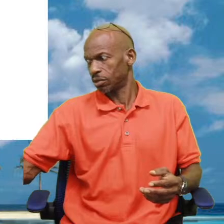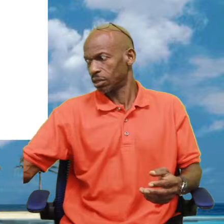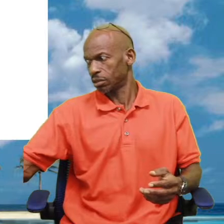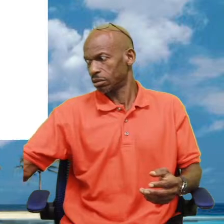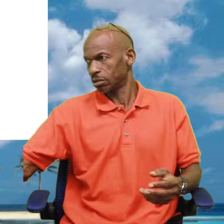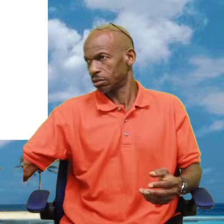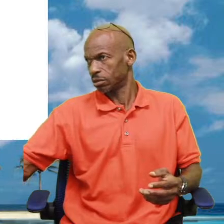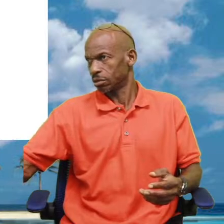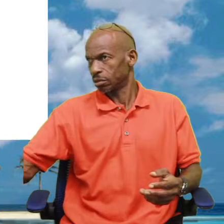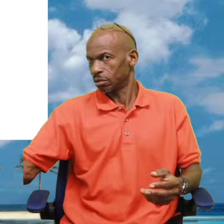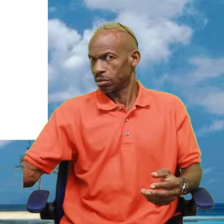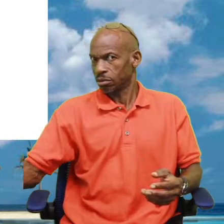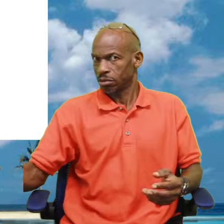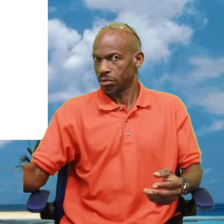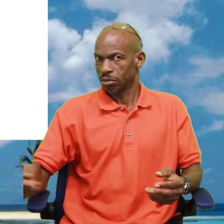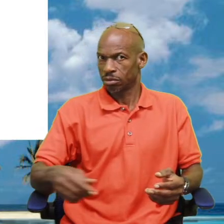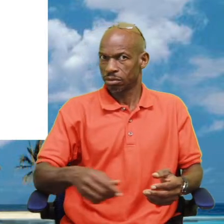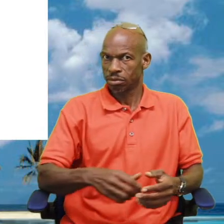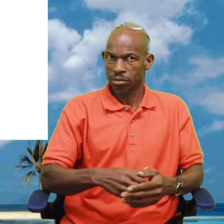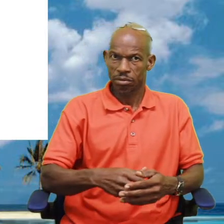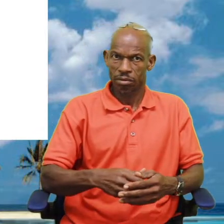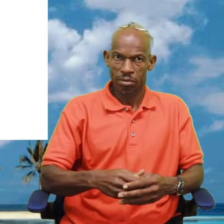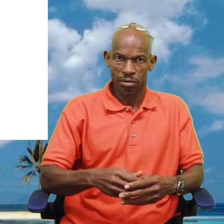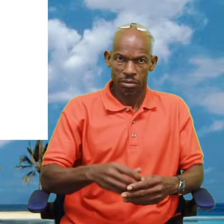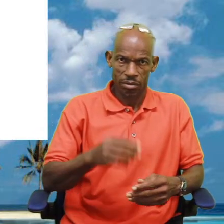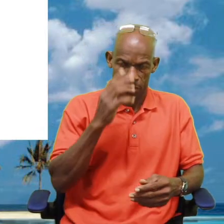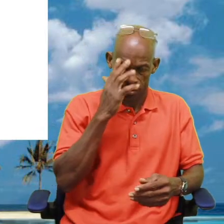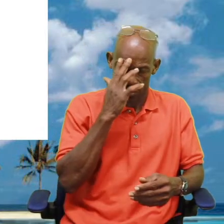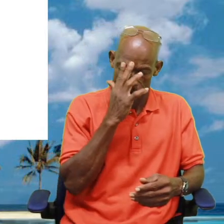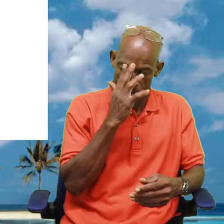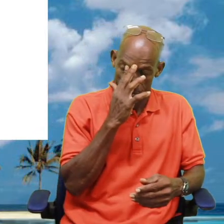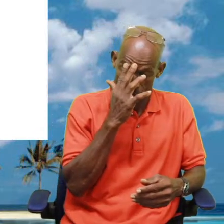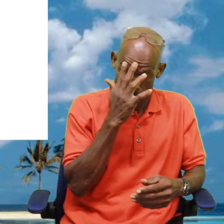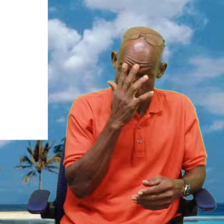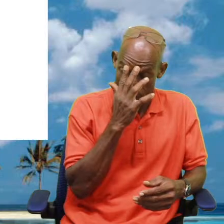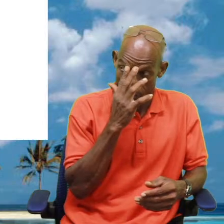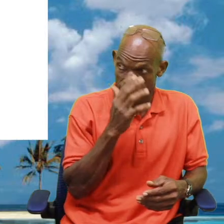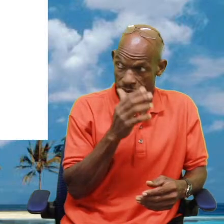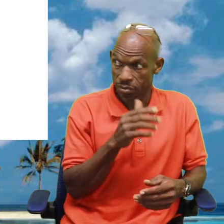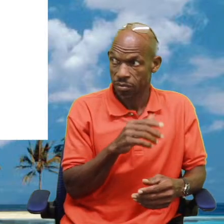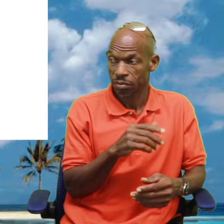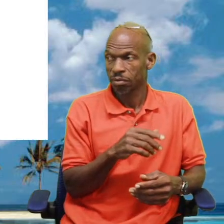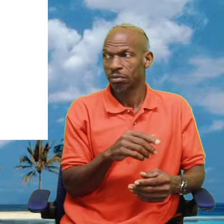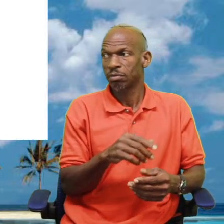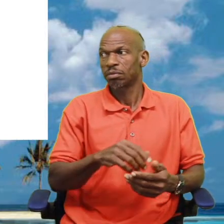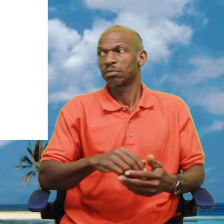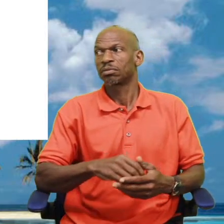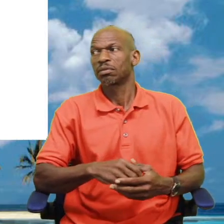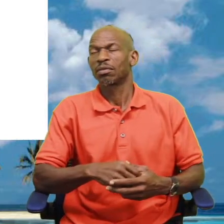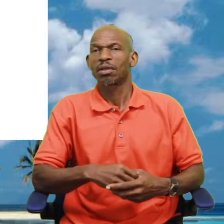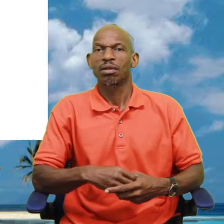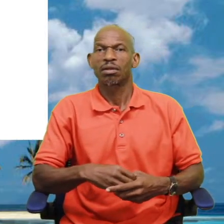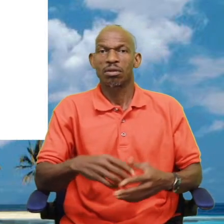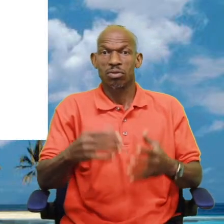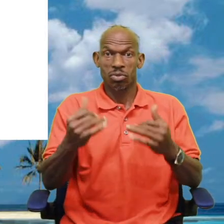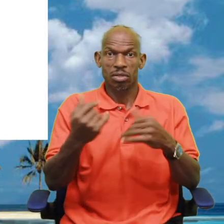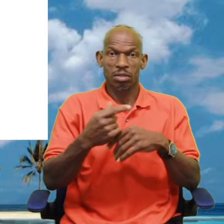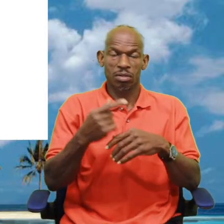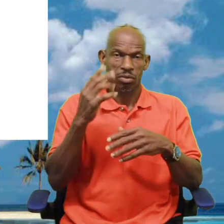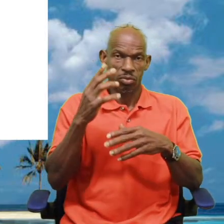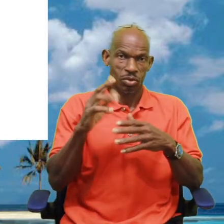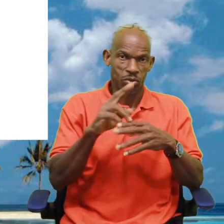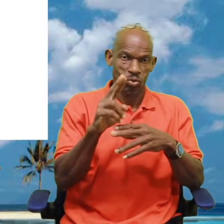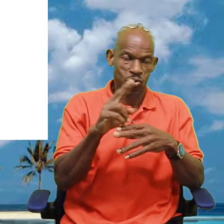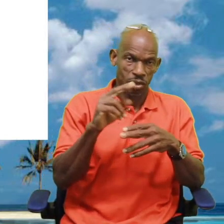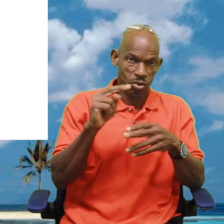all right, so we're going to do it the order of the words we're going to use today. We're going to use a noun. I'm going to write a